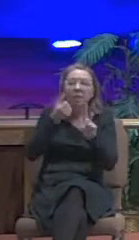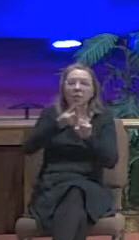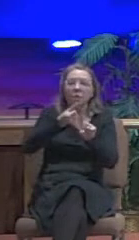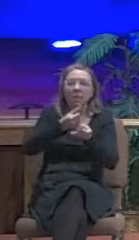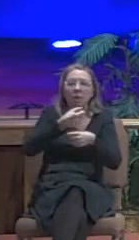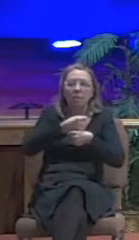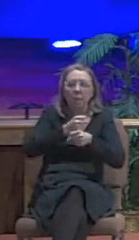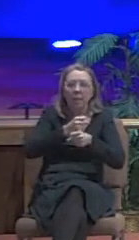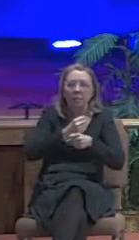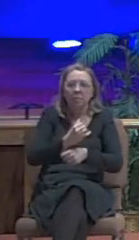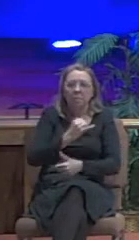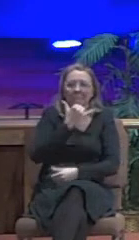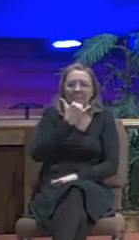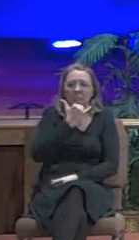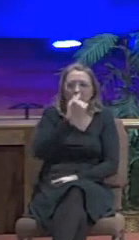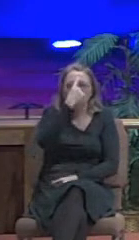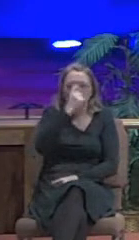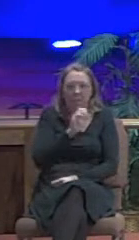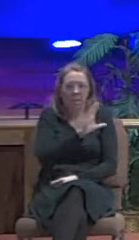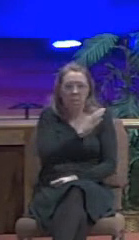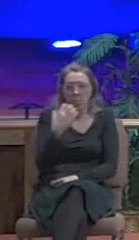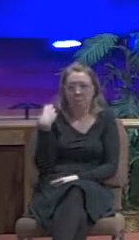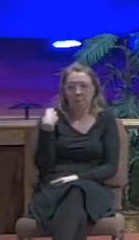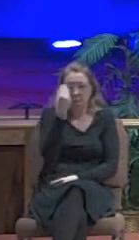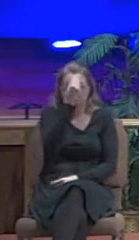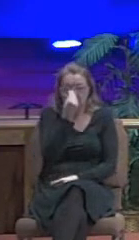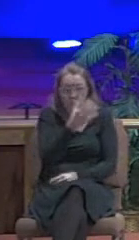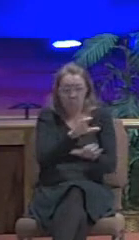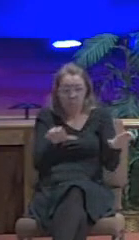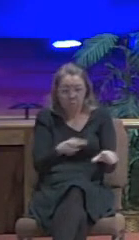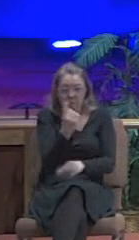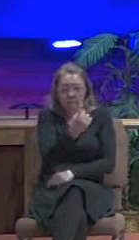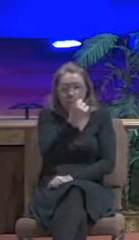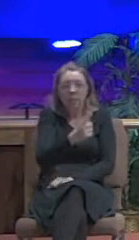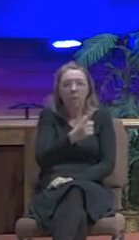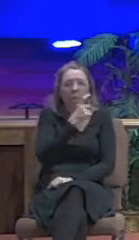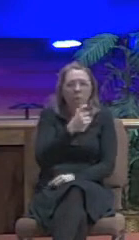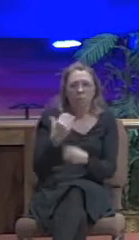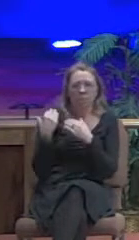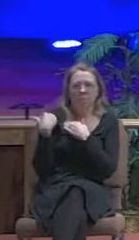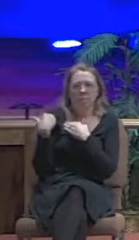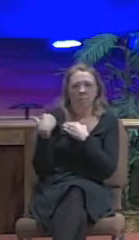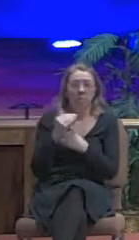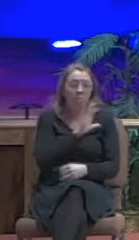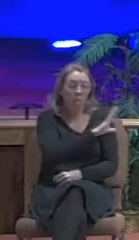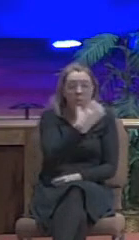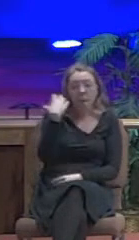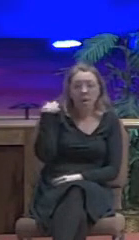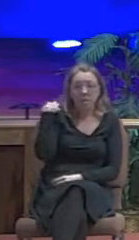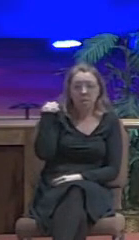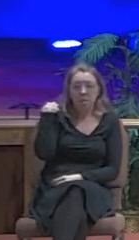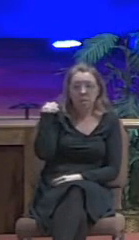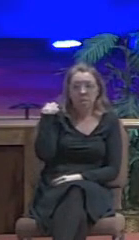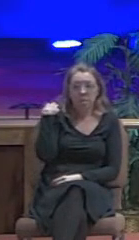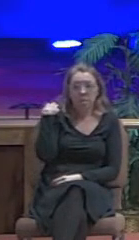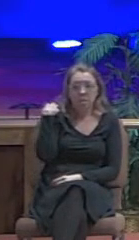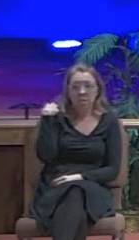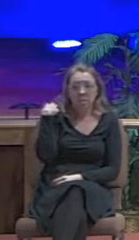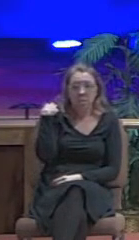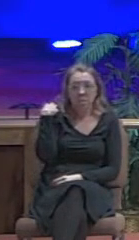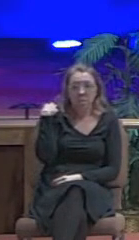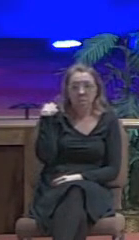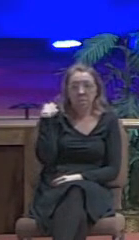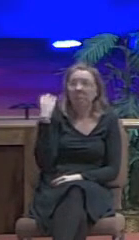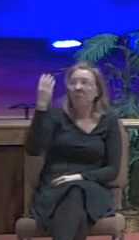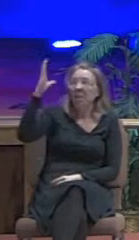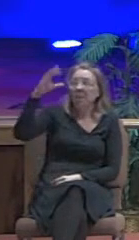guess who's held responsible? Your boss. And God had to show me that. The pain in the butt bosses that